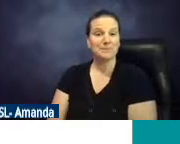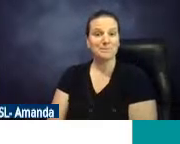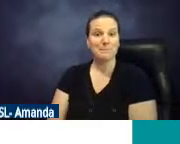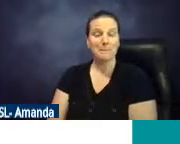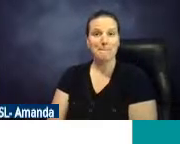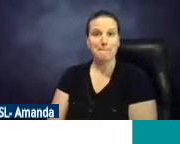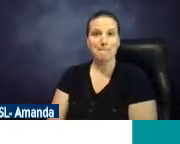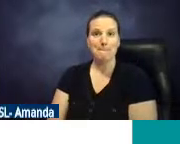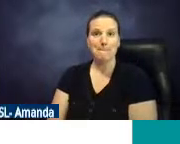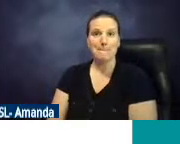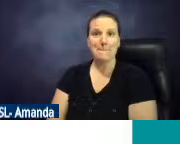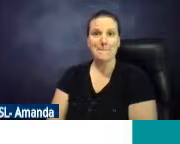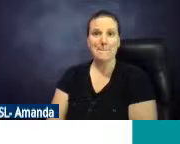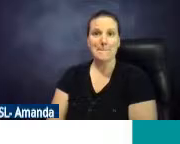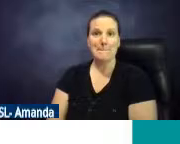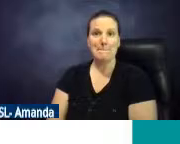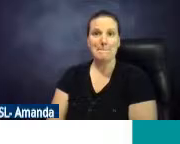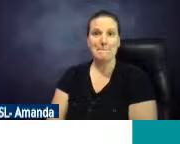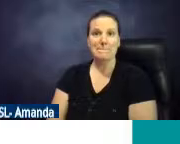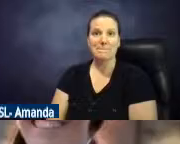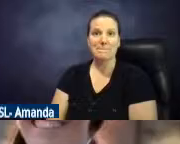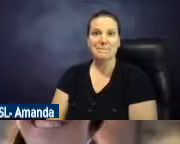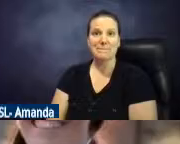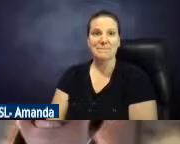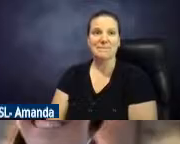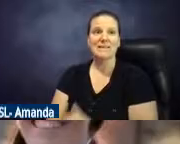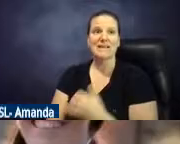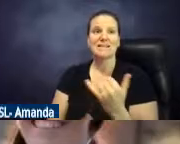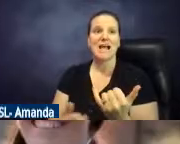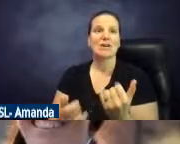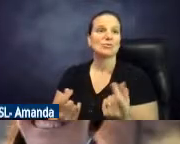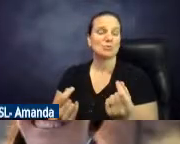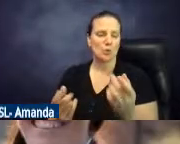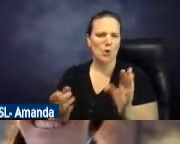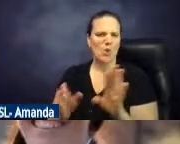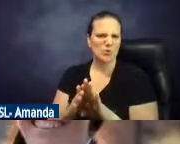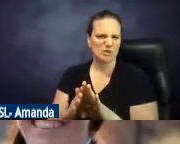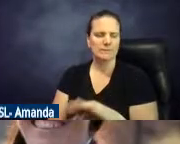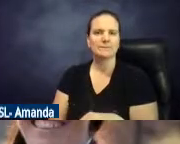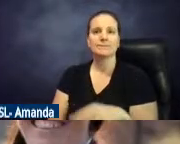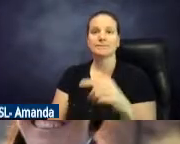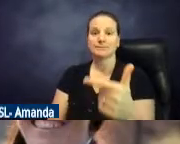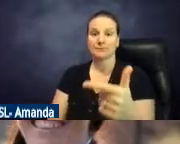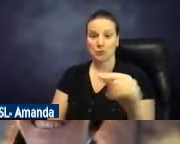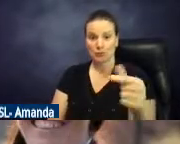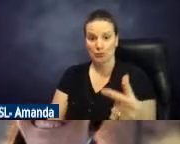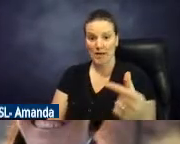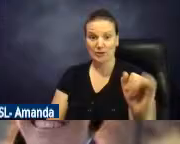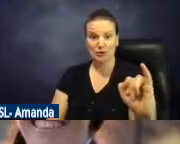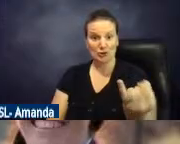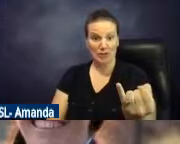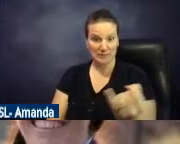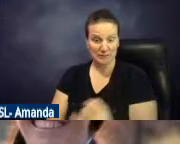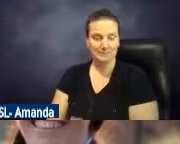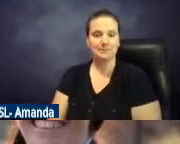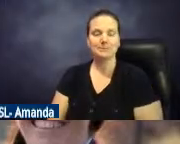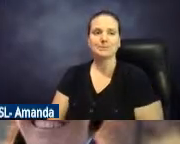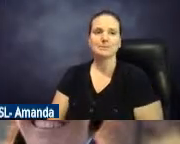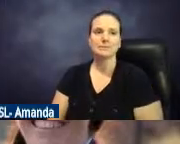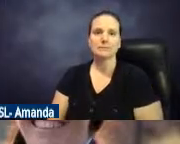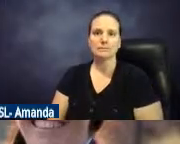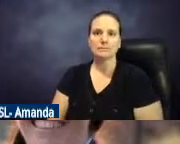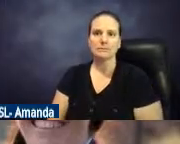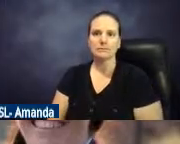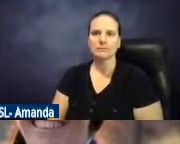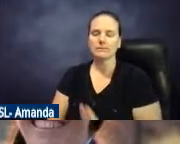So we are going to talk about next steps in closing. So I'm handing that over to Greg Johnson. Thank you,